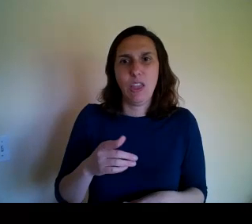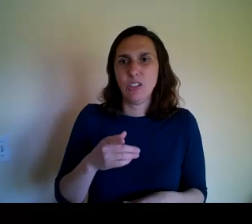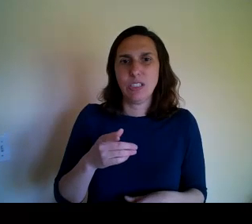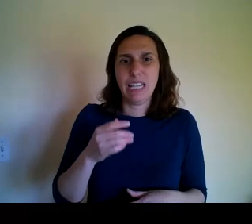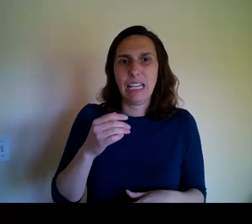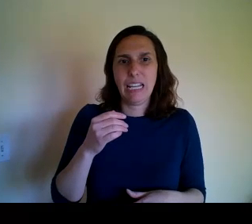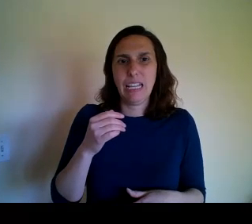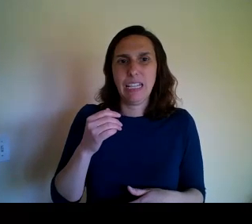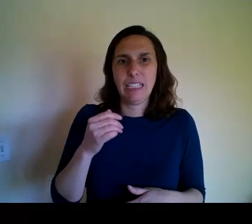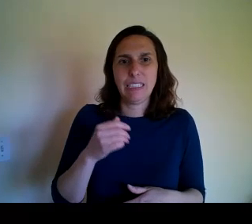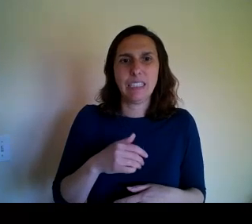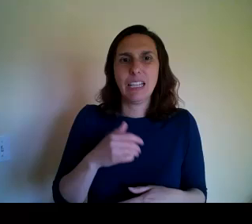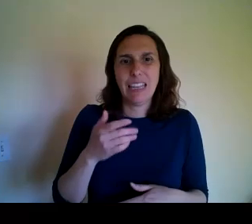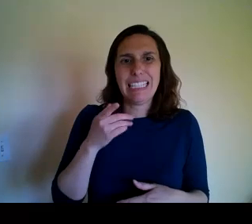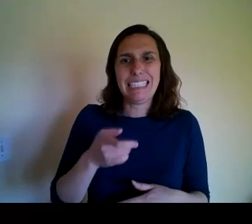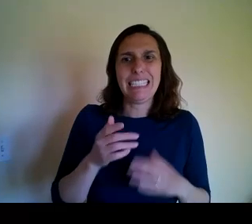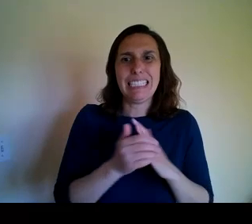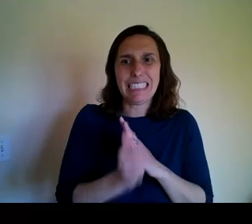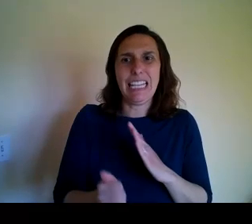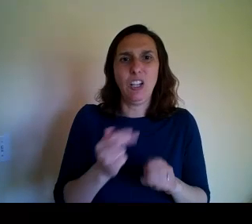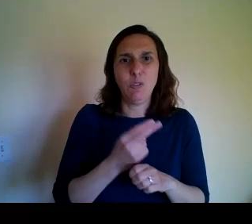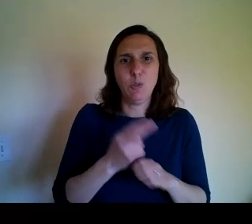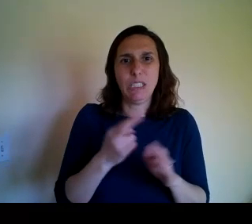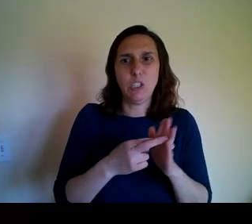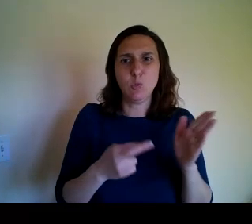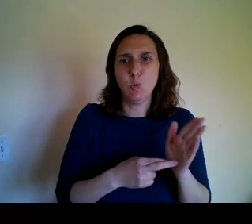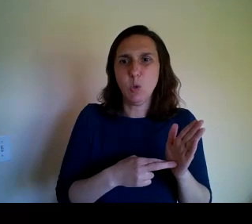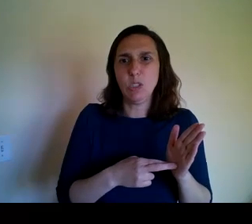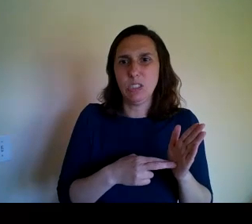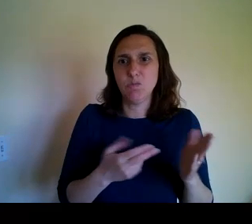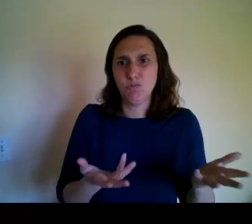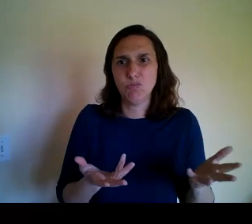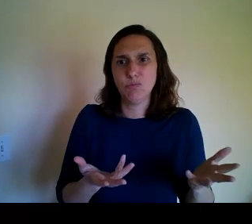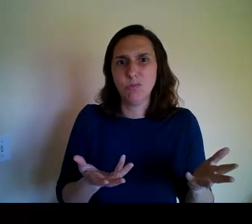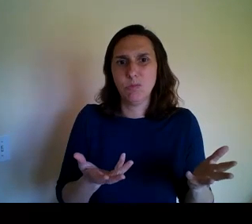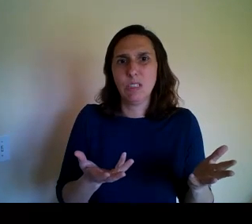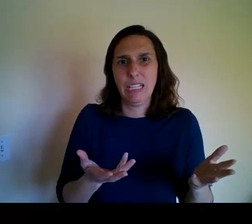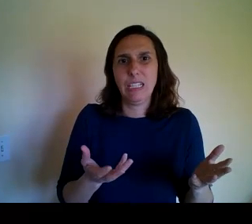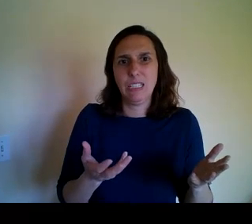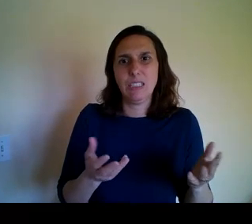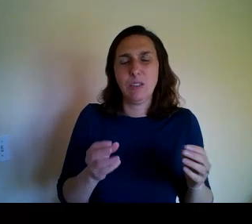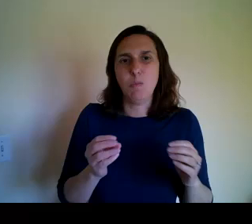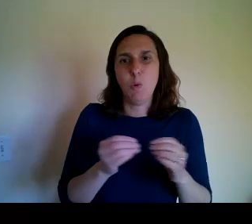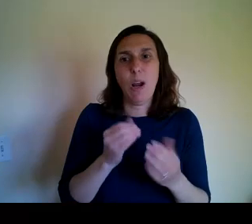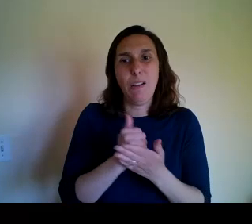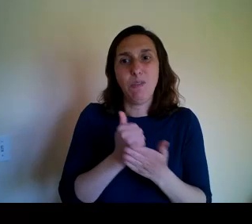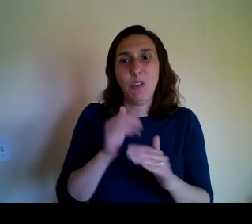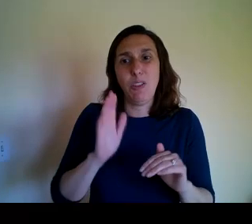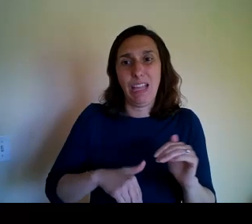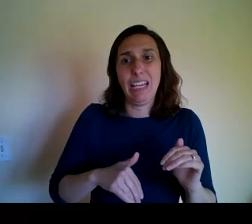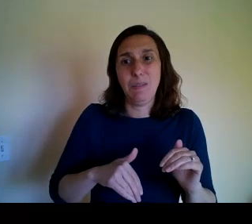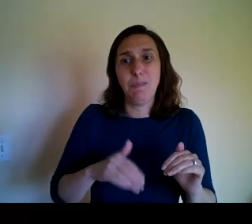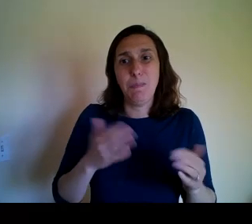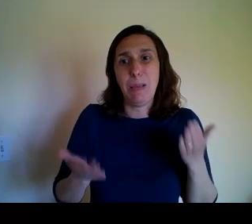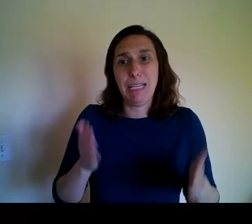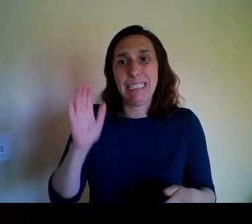this that will fall through. So the skill of using these rules is much more useful than it appears. But I think any